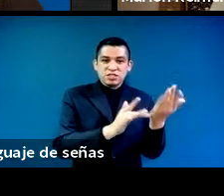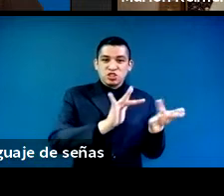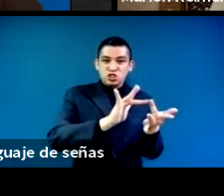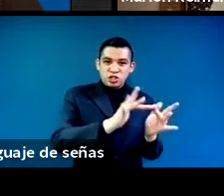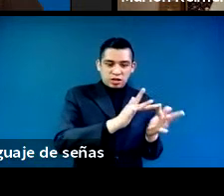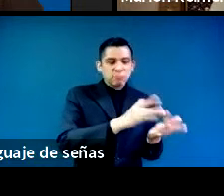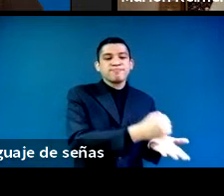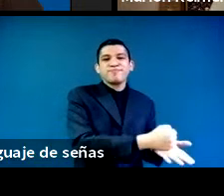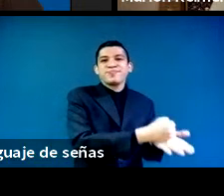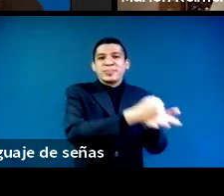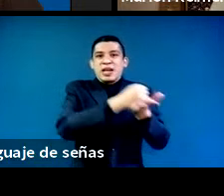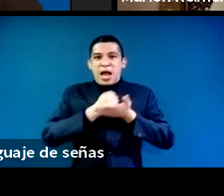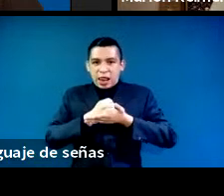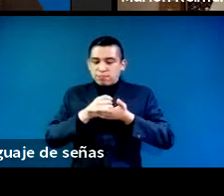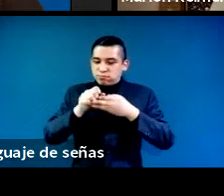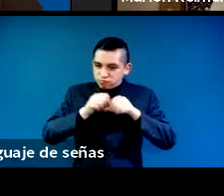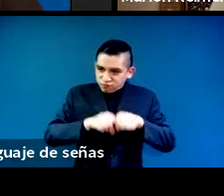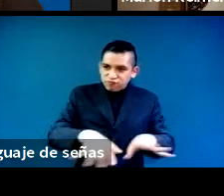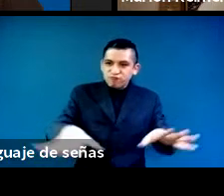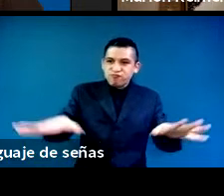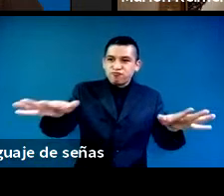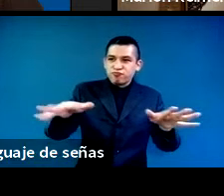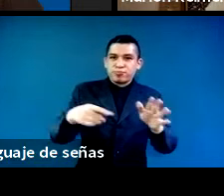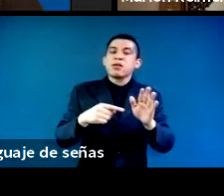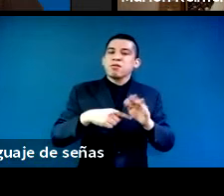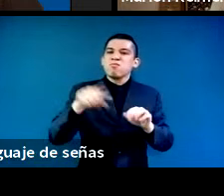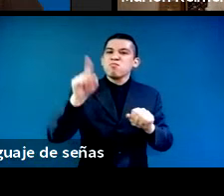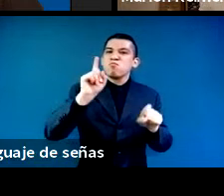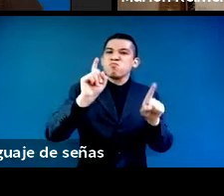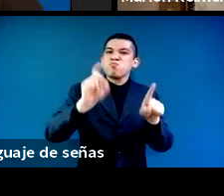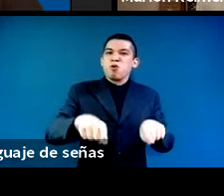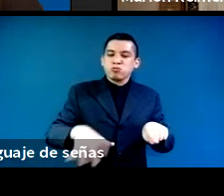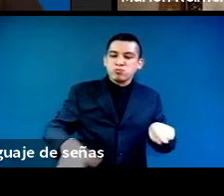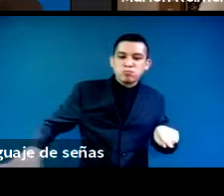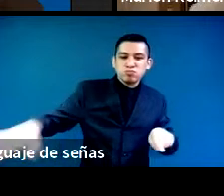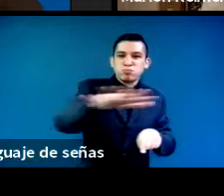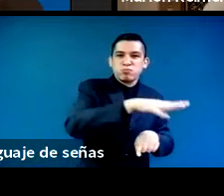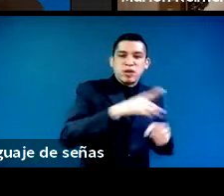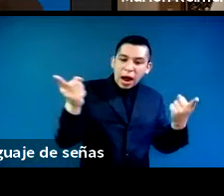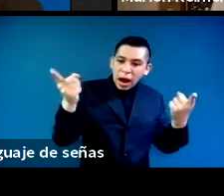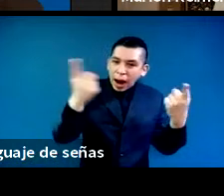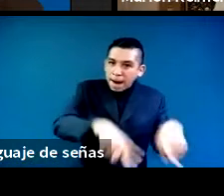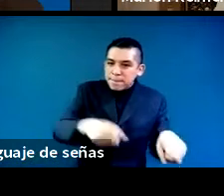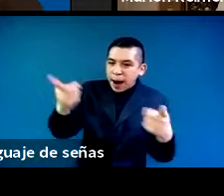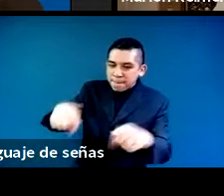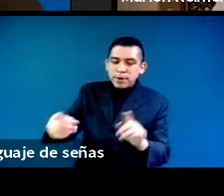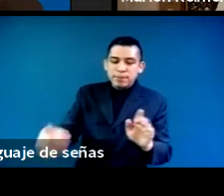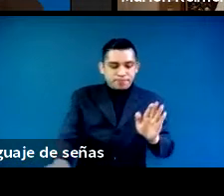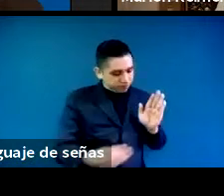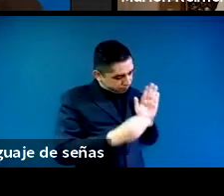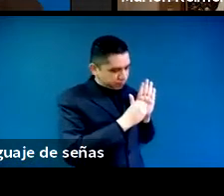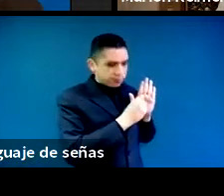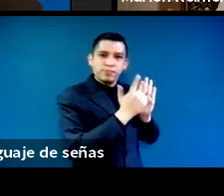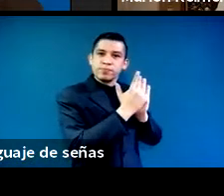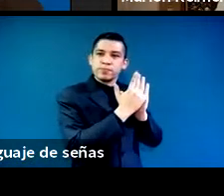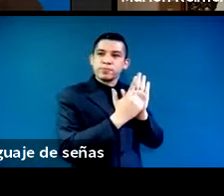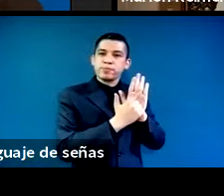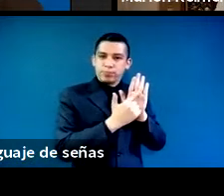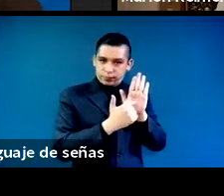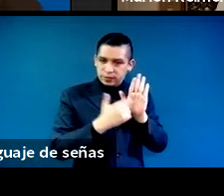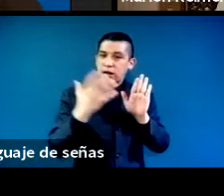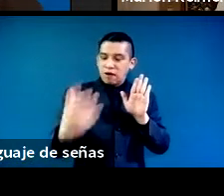We have the laws. I mean, speaking from an African perspective, the issue is not having legislation. The issue